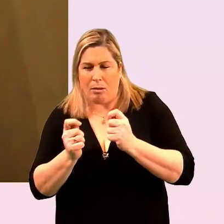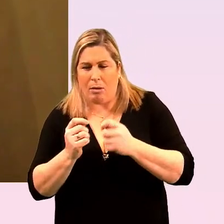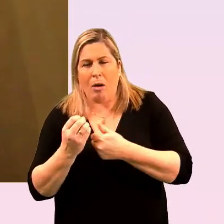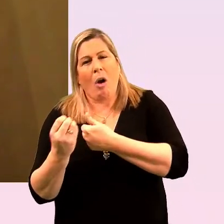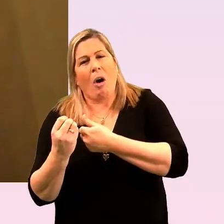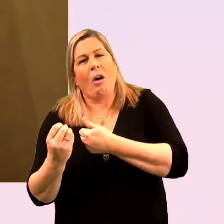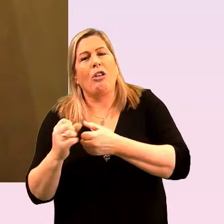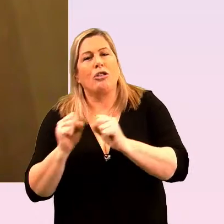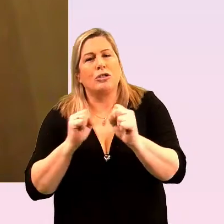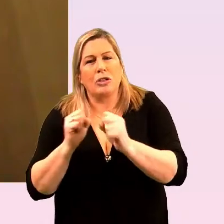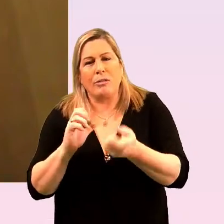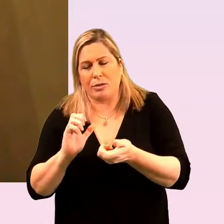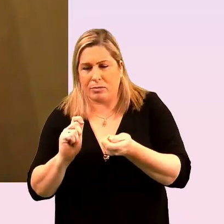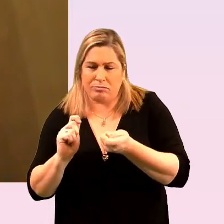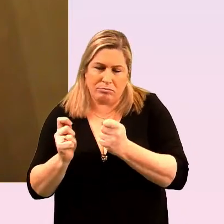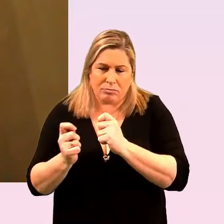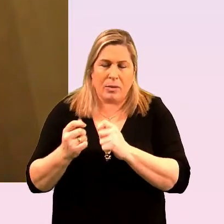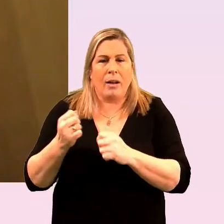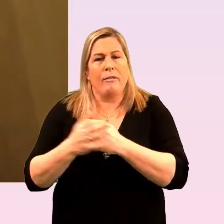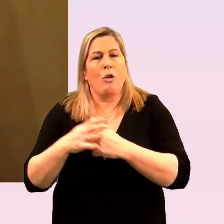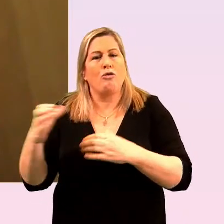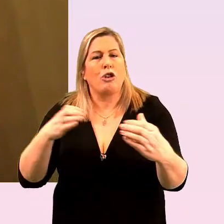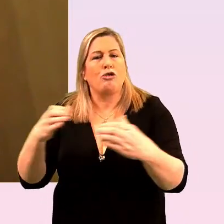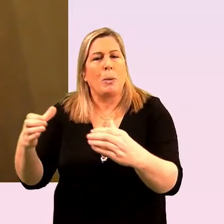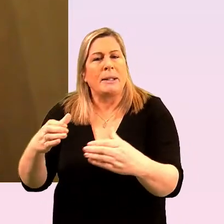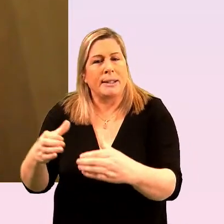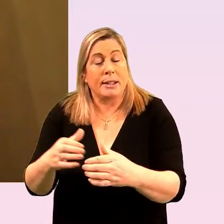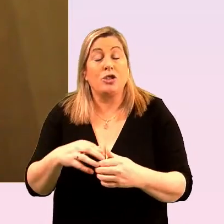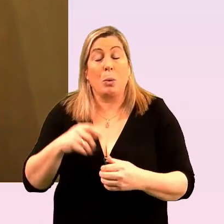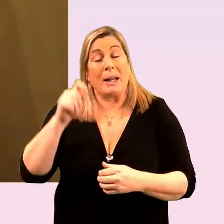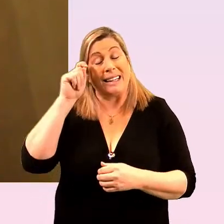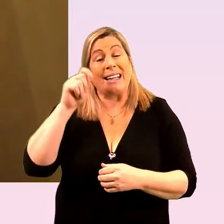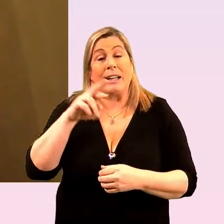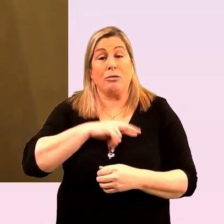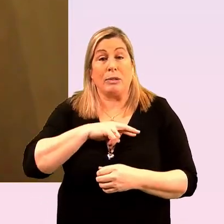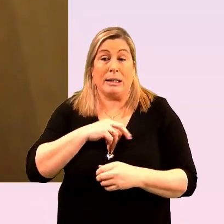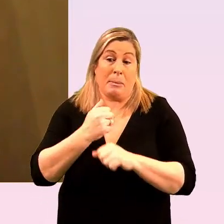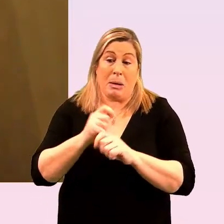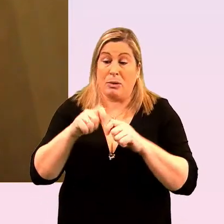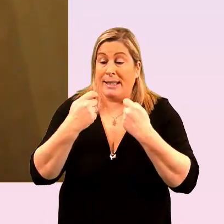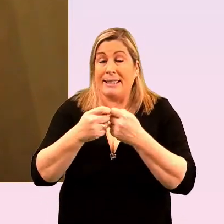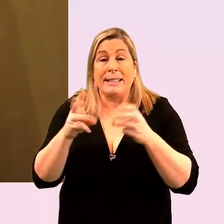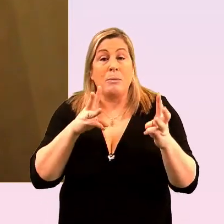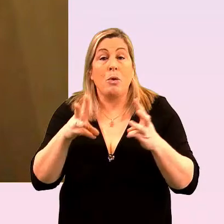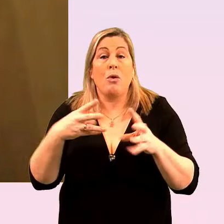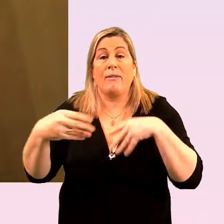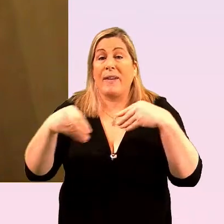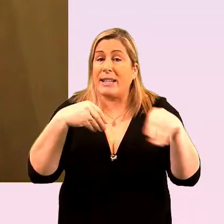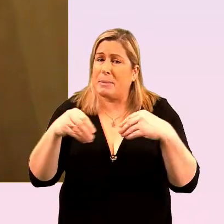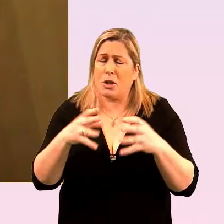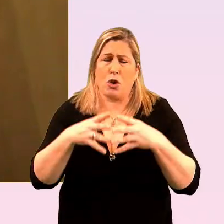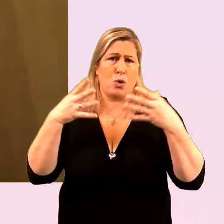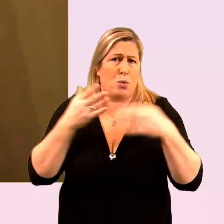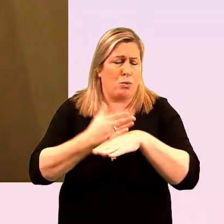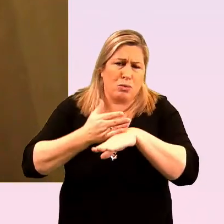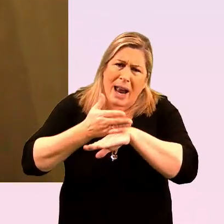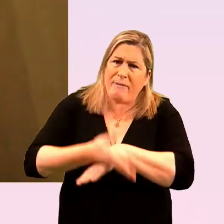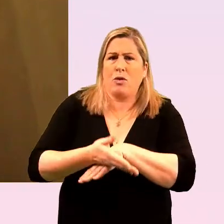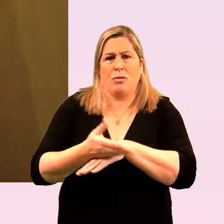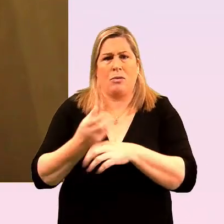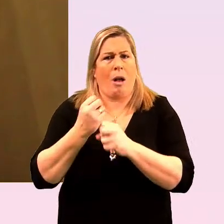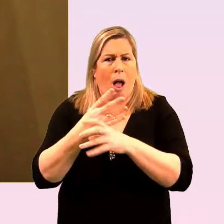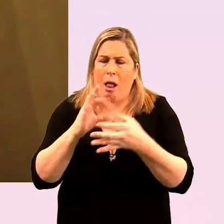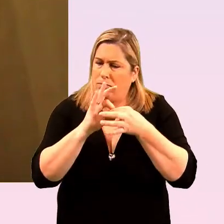which were in recruitment. So I think in all of that, it was about teamwork, flexibility, huge effort, absolutely huge